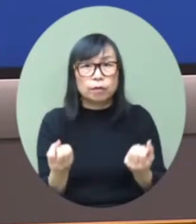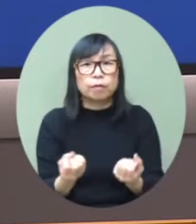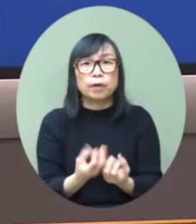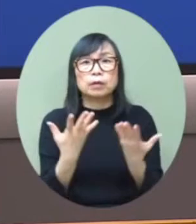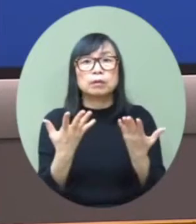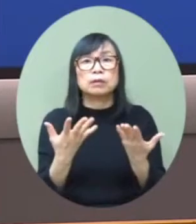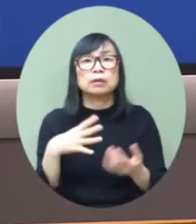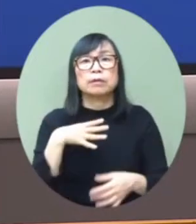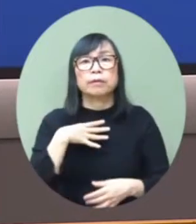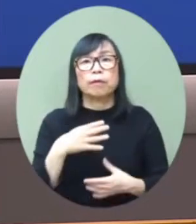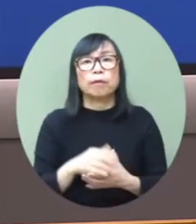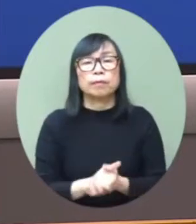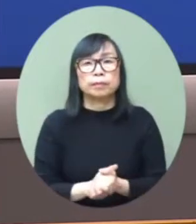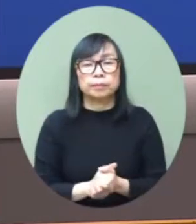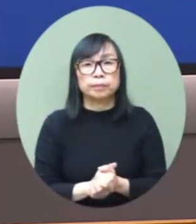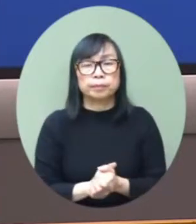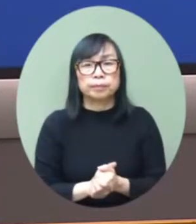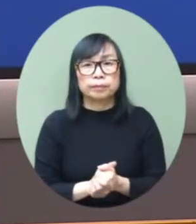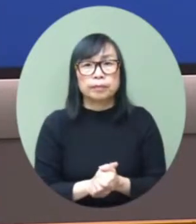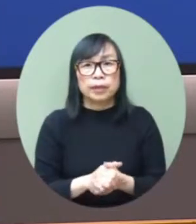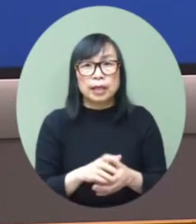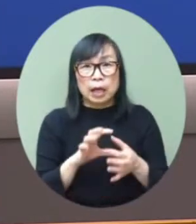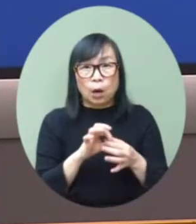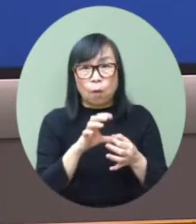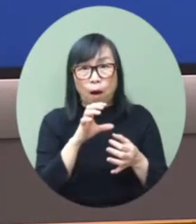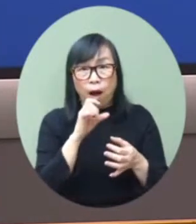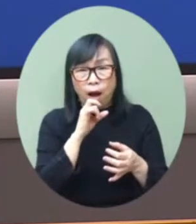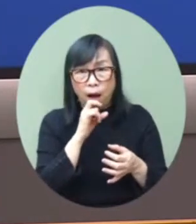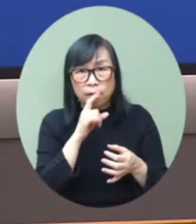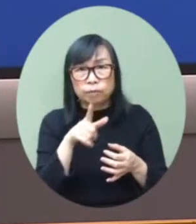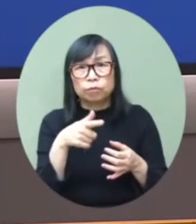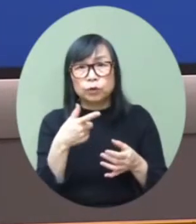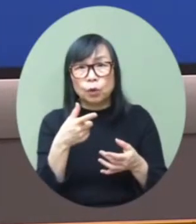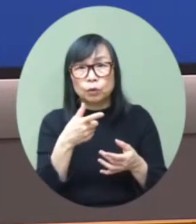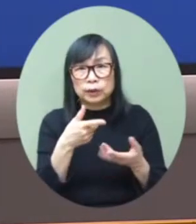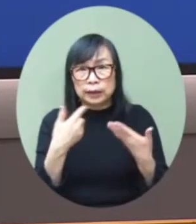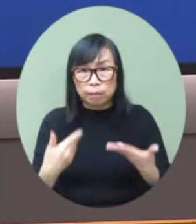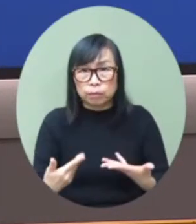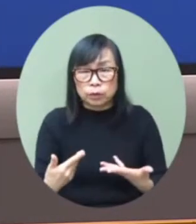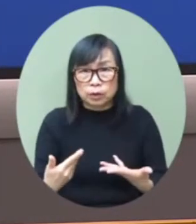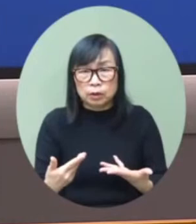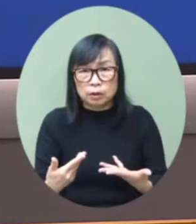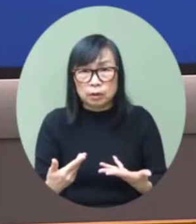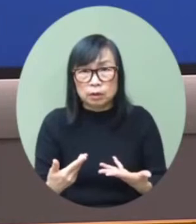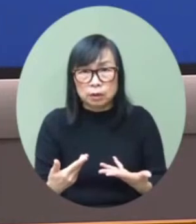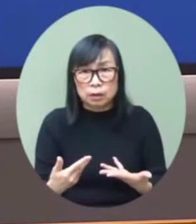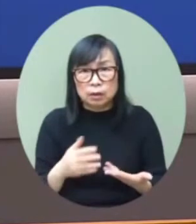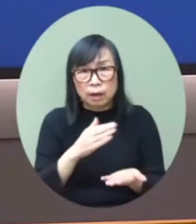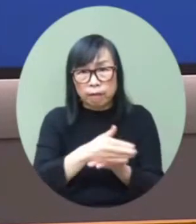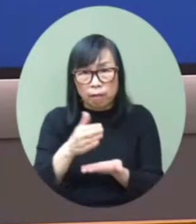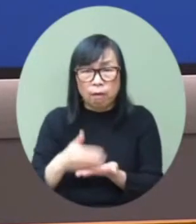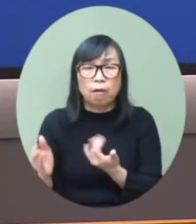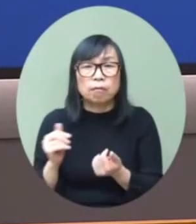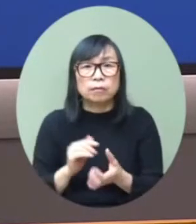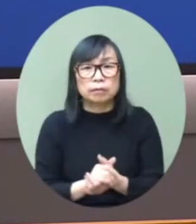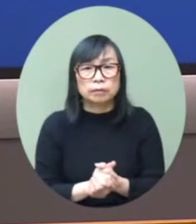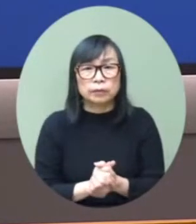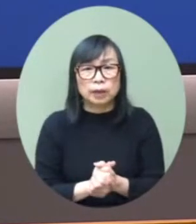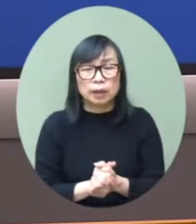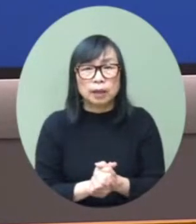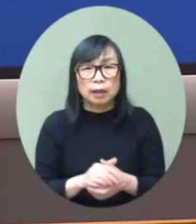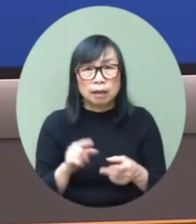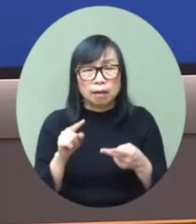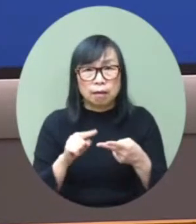So that is something that will inevitably happen even when it is done on a compulsory